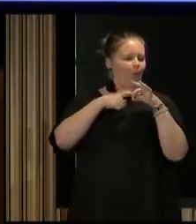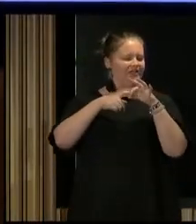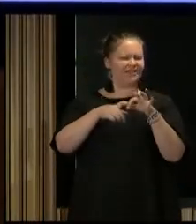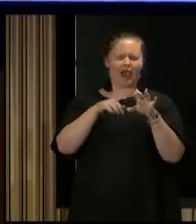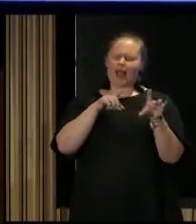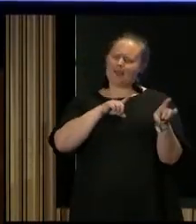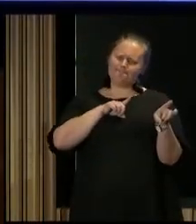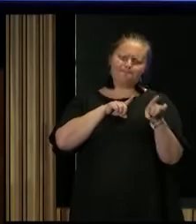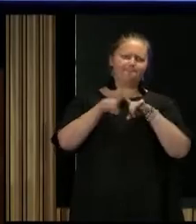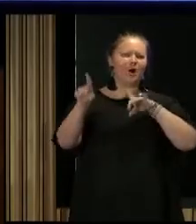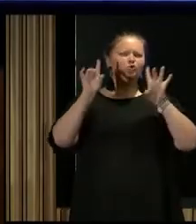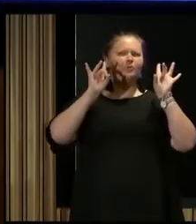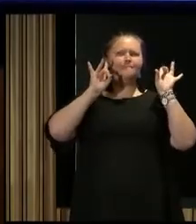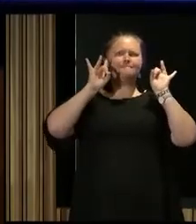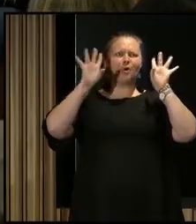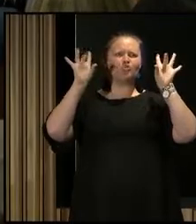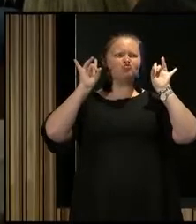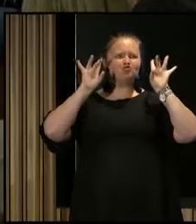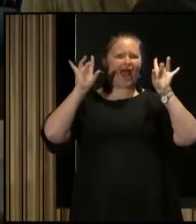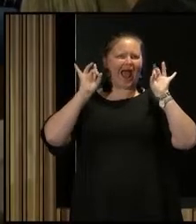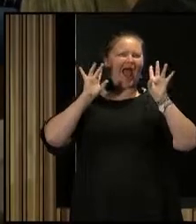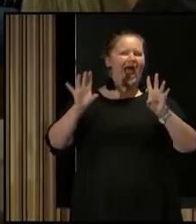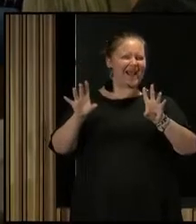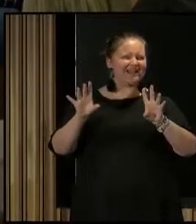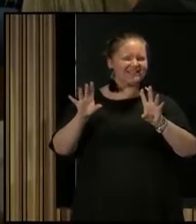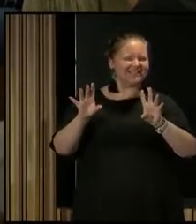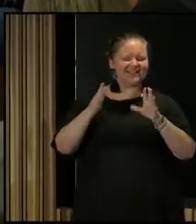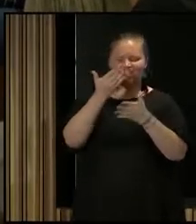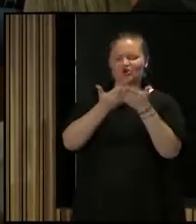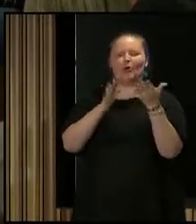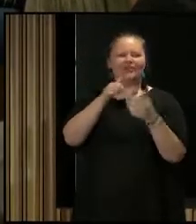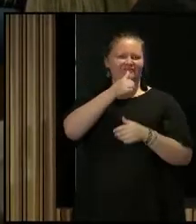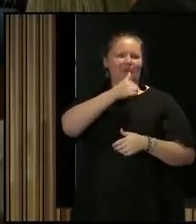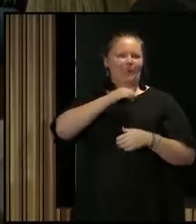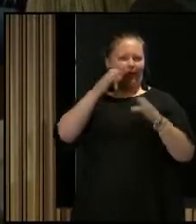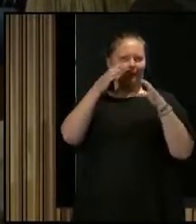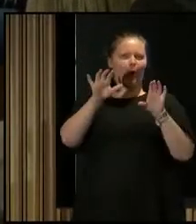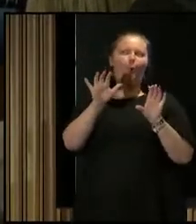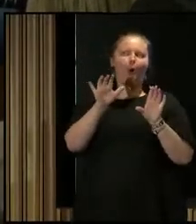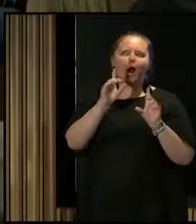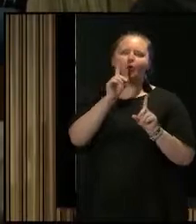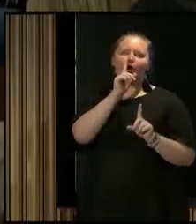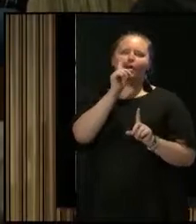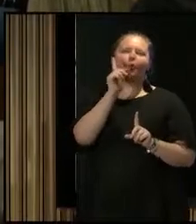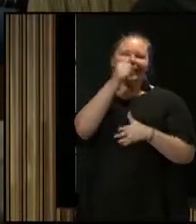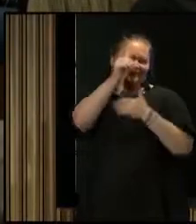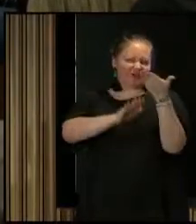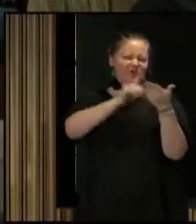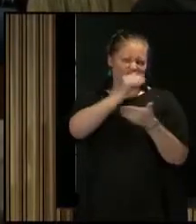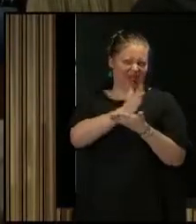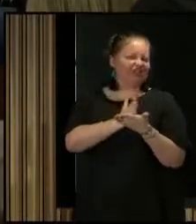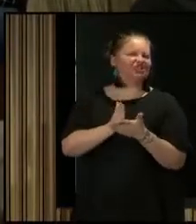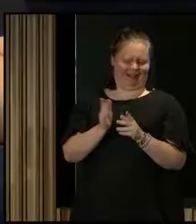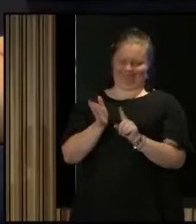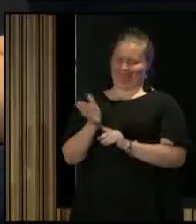had, or you're prepared to tell us about? Those are two very different answers. Okay, well,